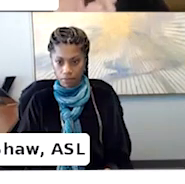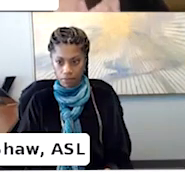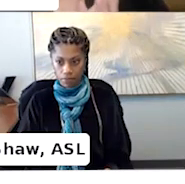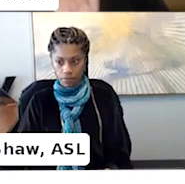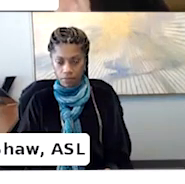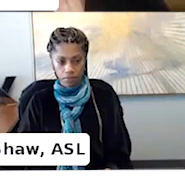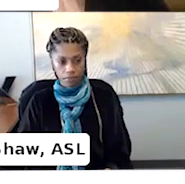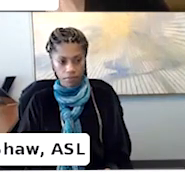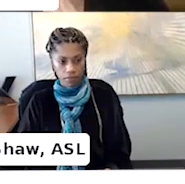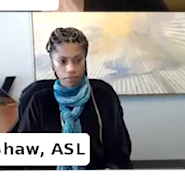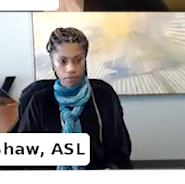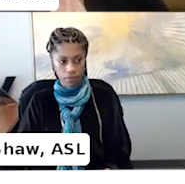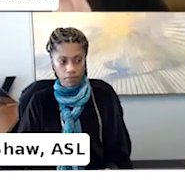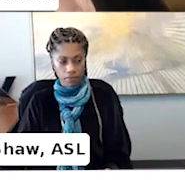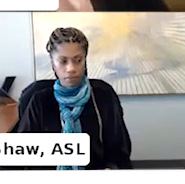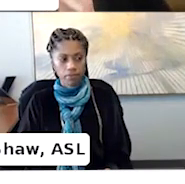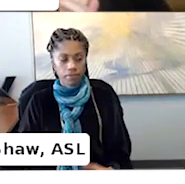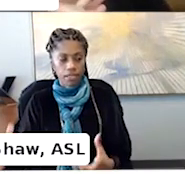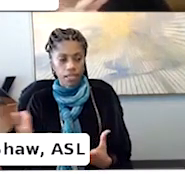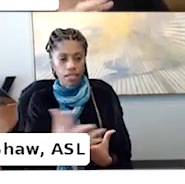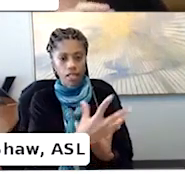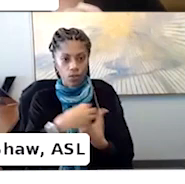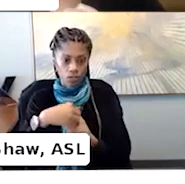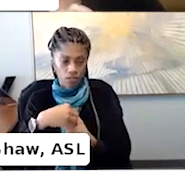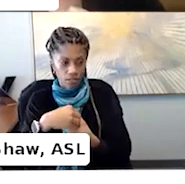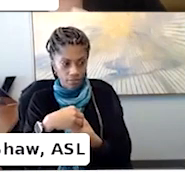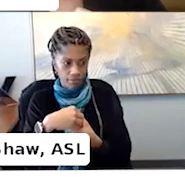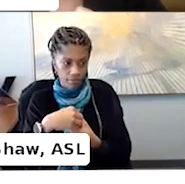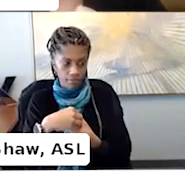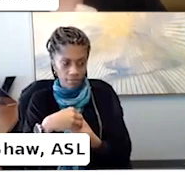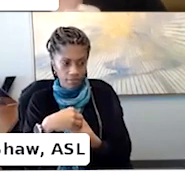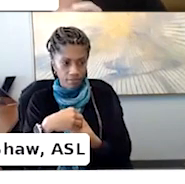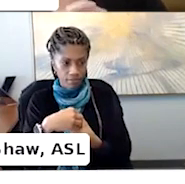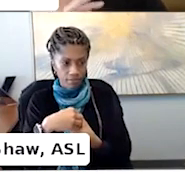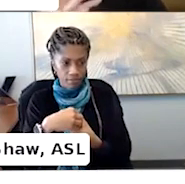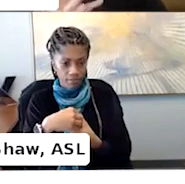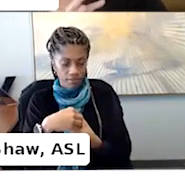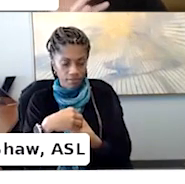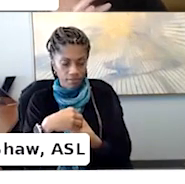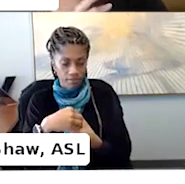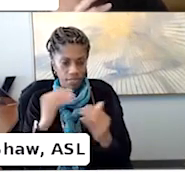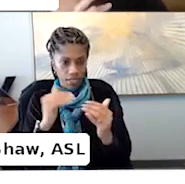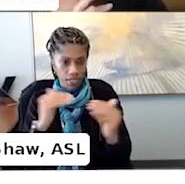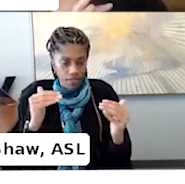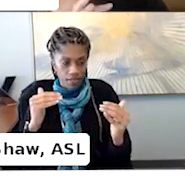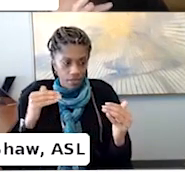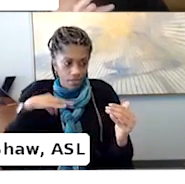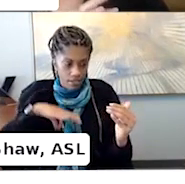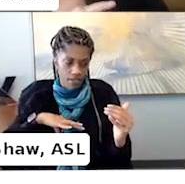inclusion, mutually beneficial, just naming some things that I see here. Learning, I love that